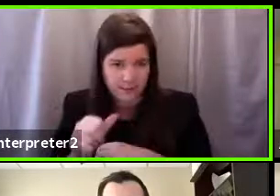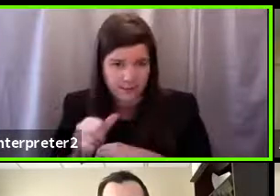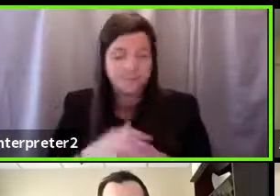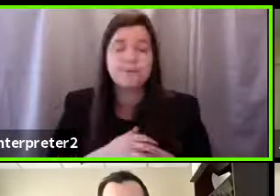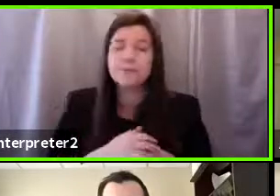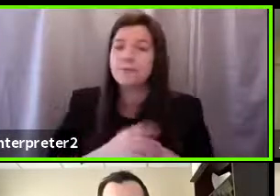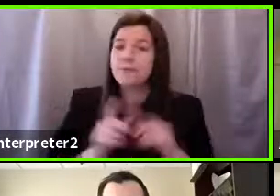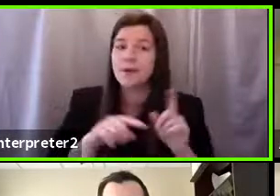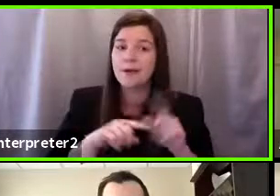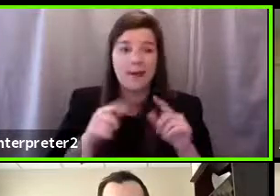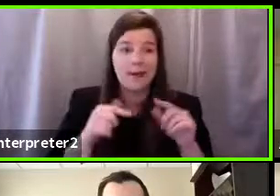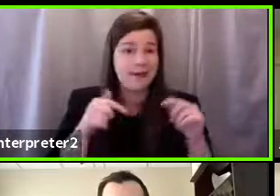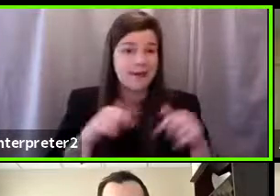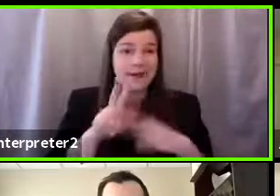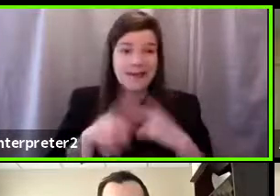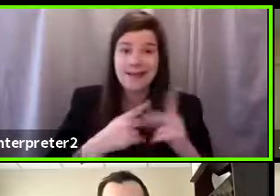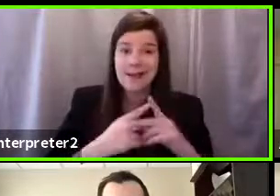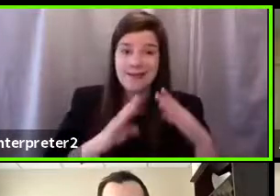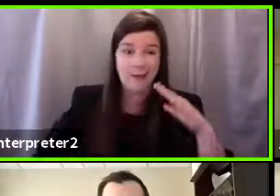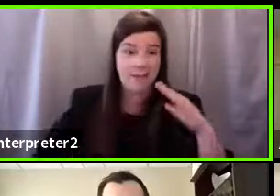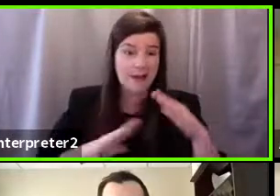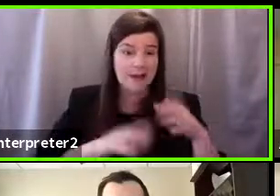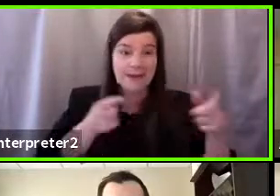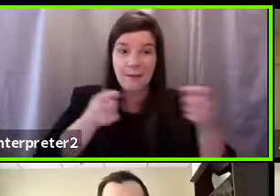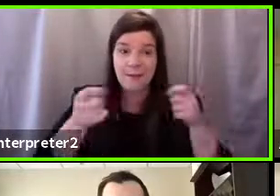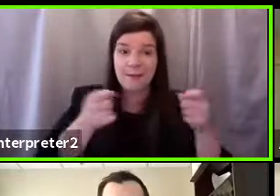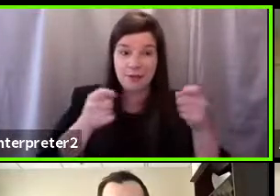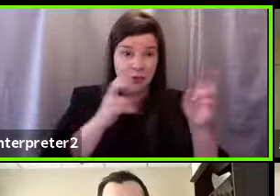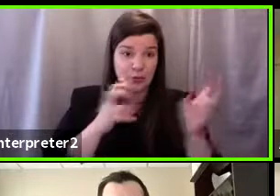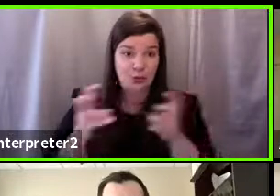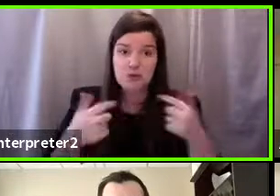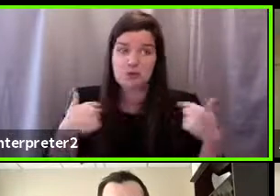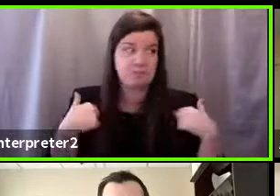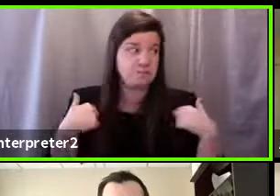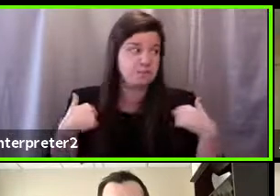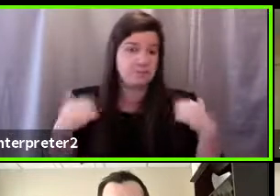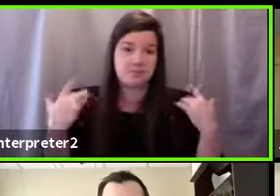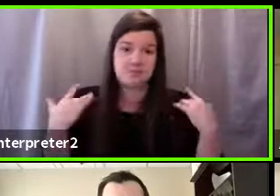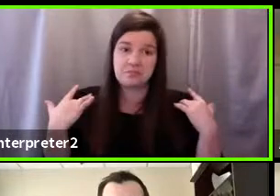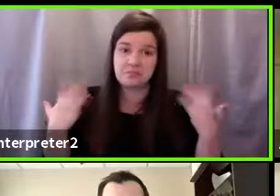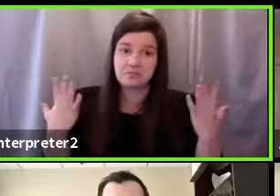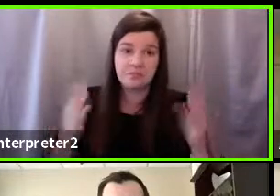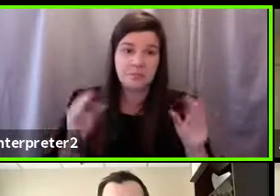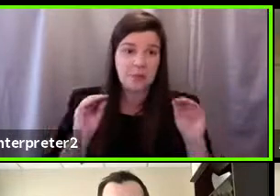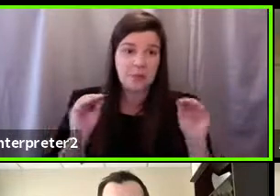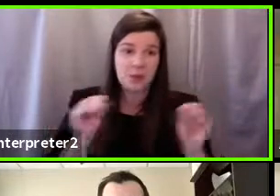management issues, no, we don't really have the authority to go